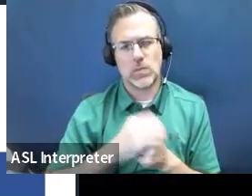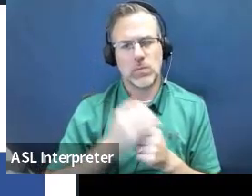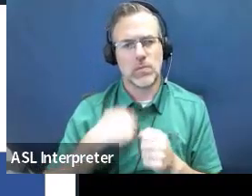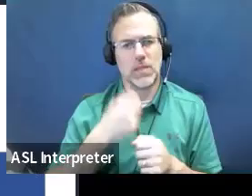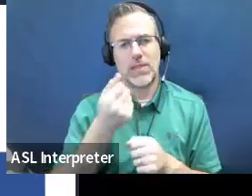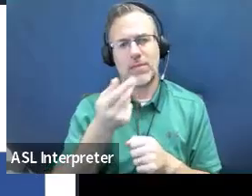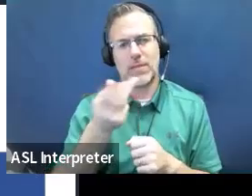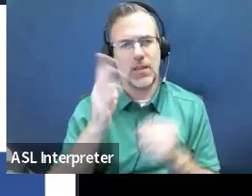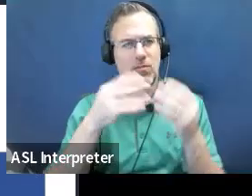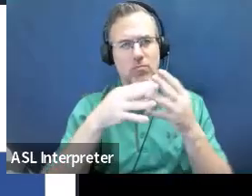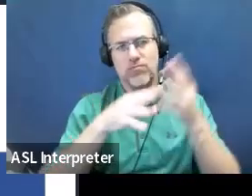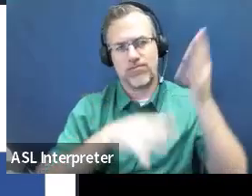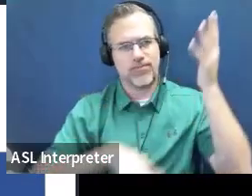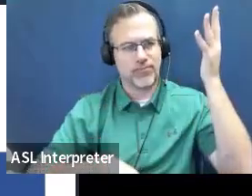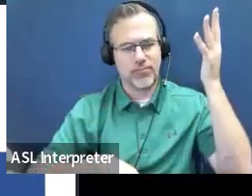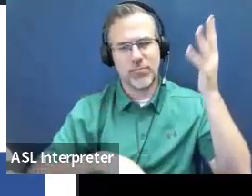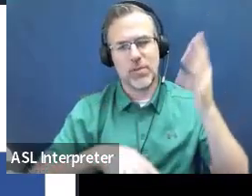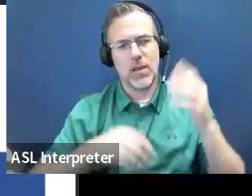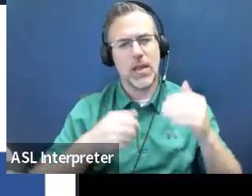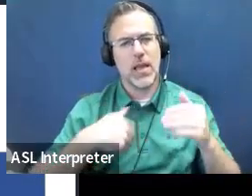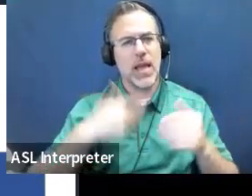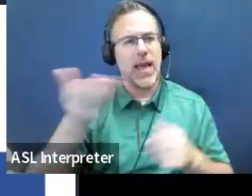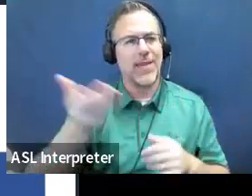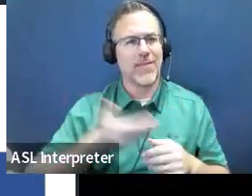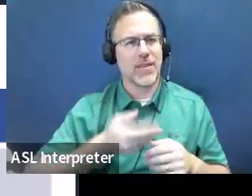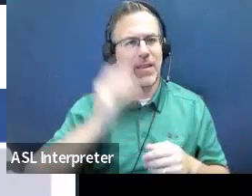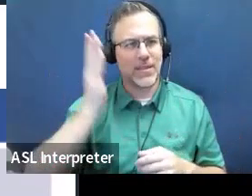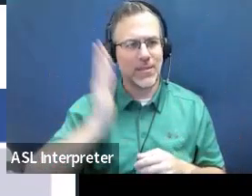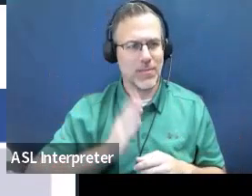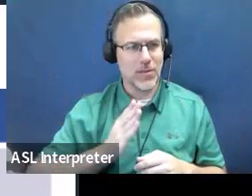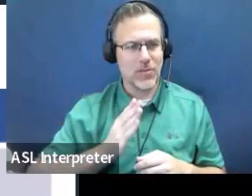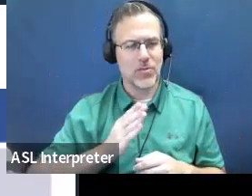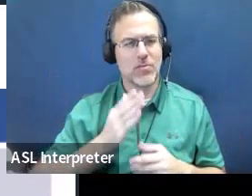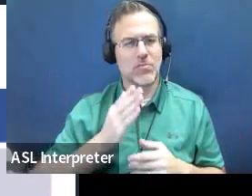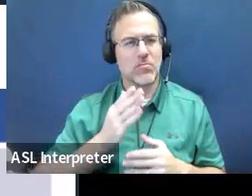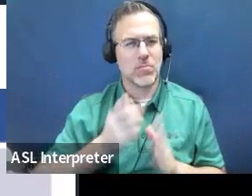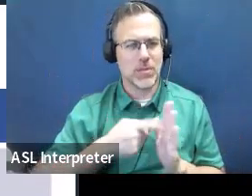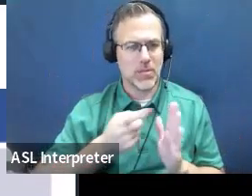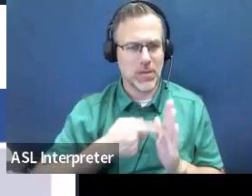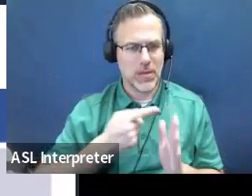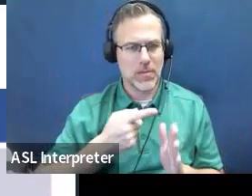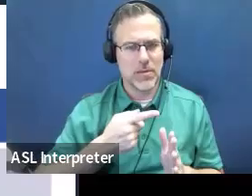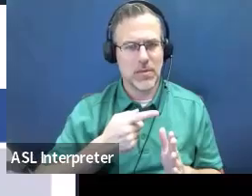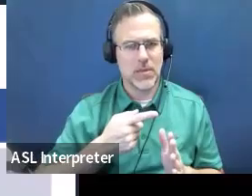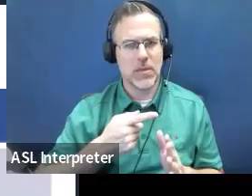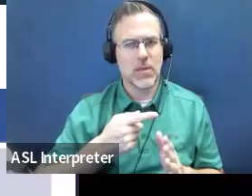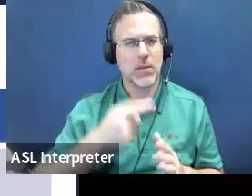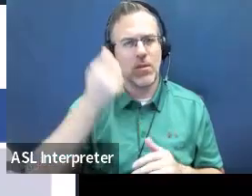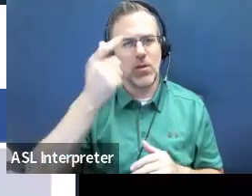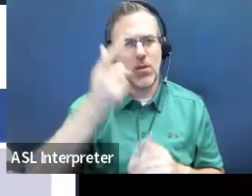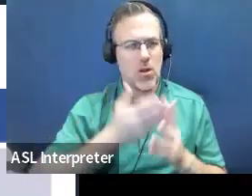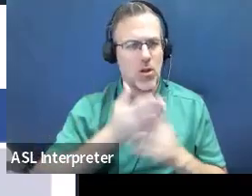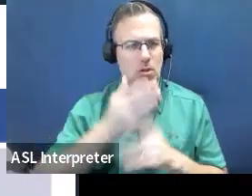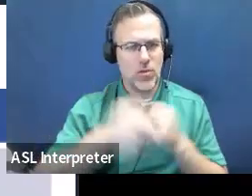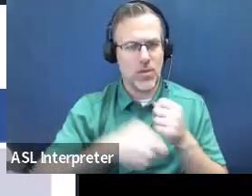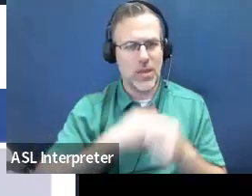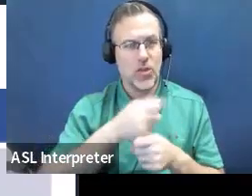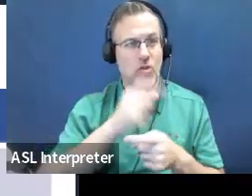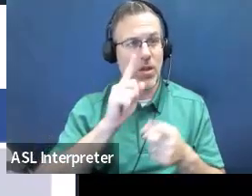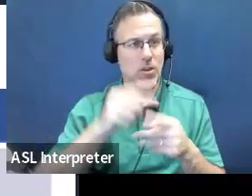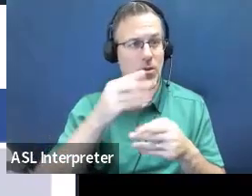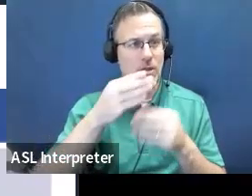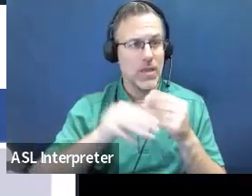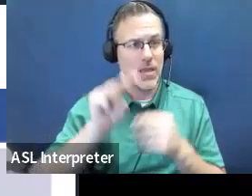of these coming up. We have some guest speakers coming in on some Wednesdays. Then we have them all going throughout the year until the end of